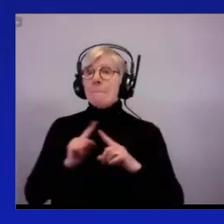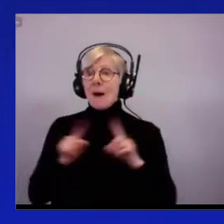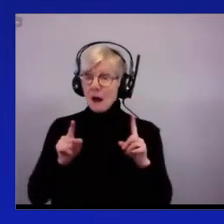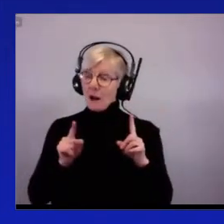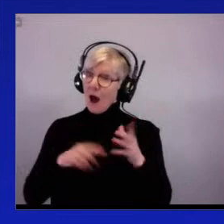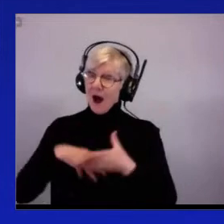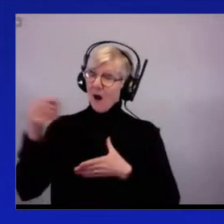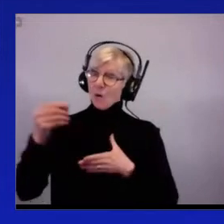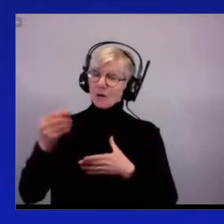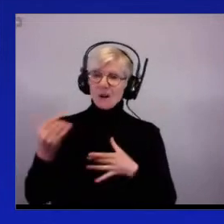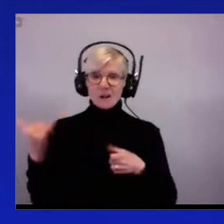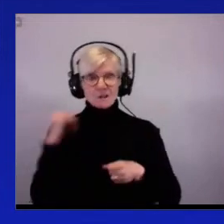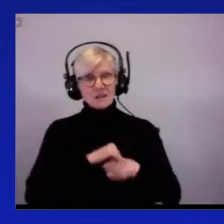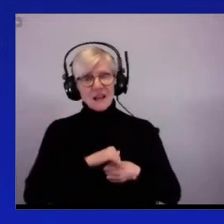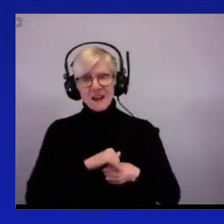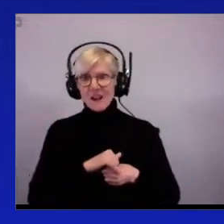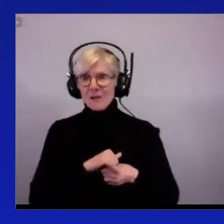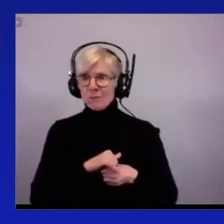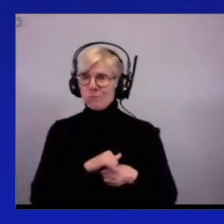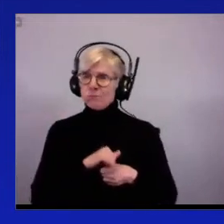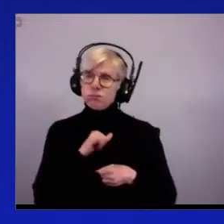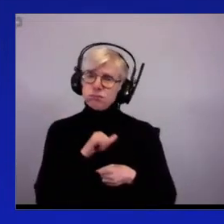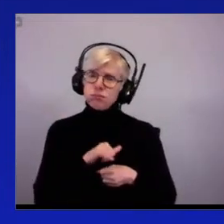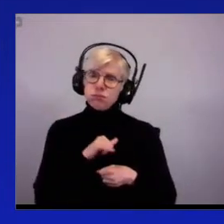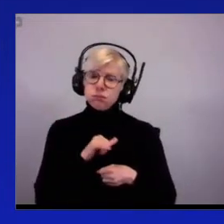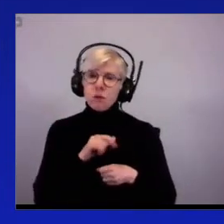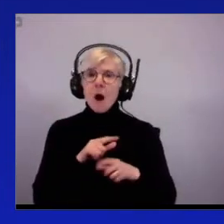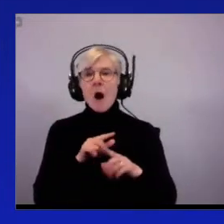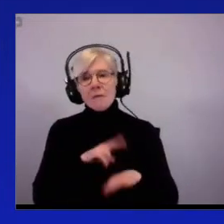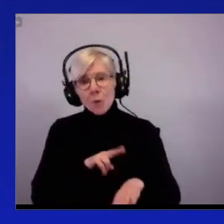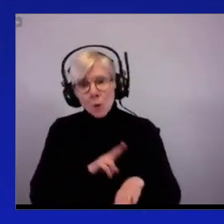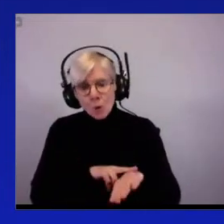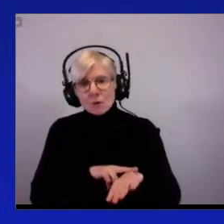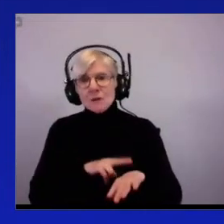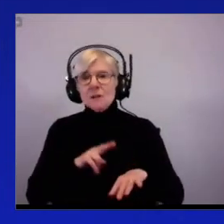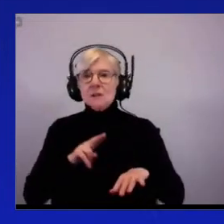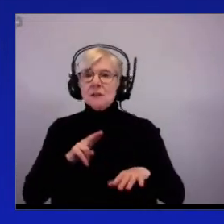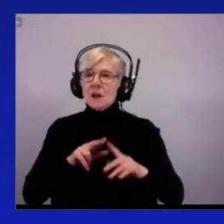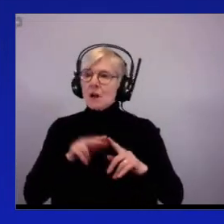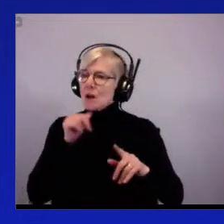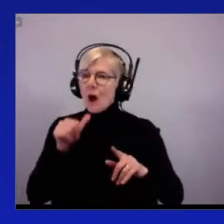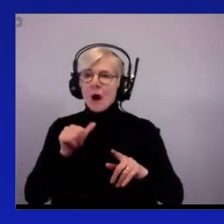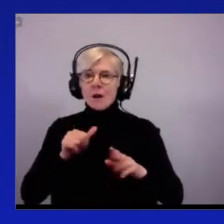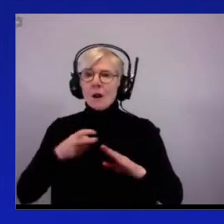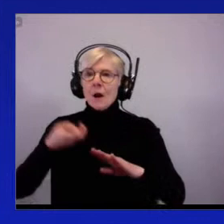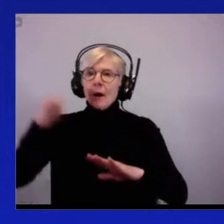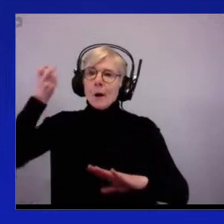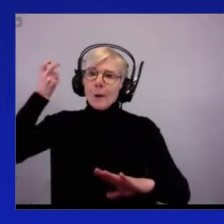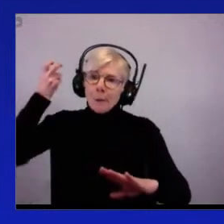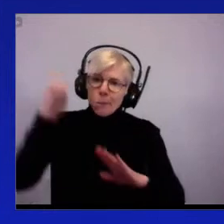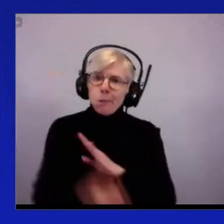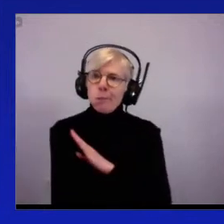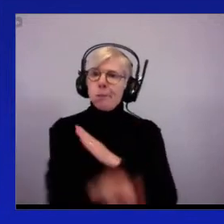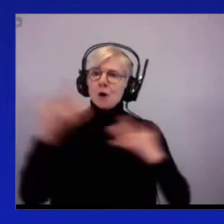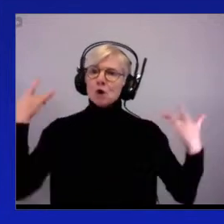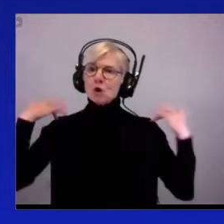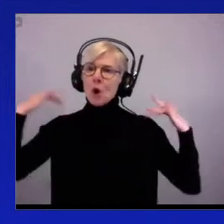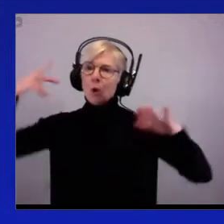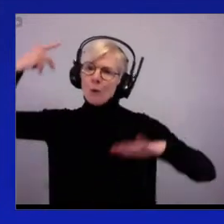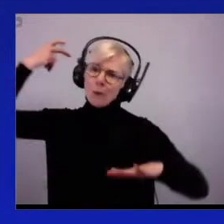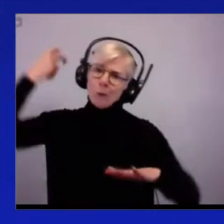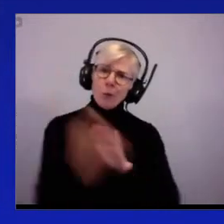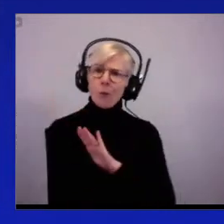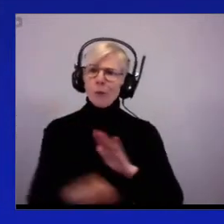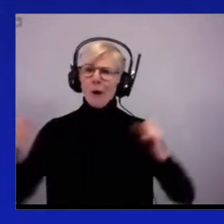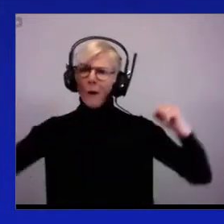Without not talking about the extreme situations of tobogganing on crowded hills, but just to get